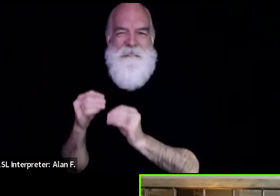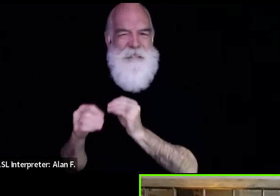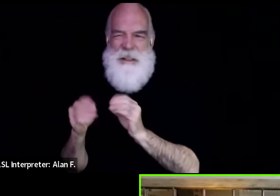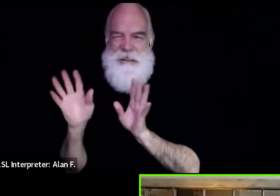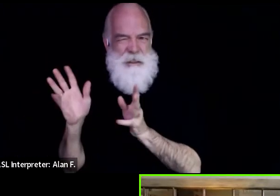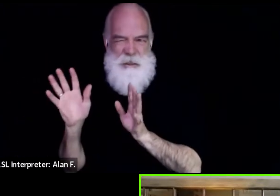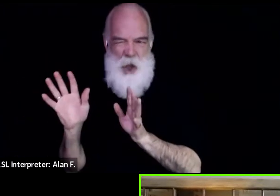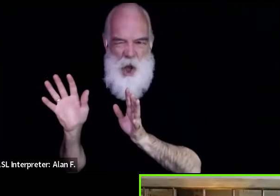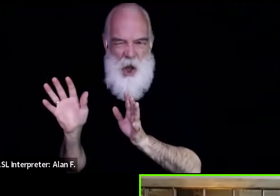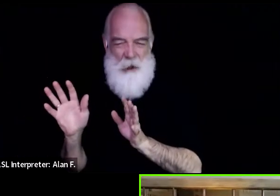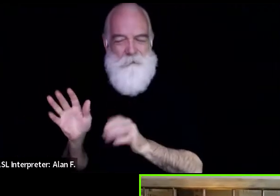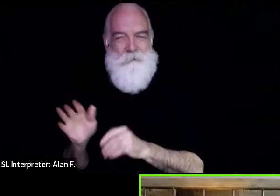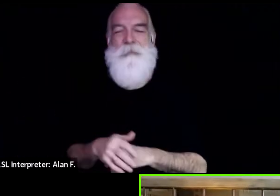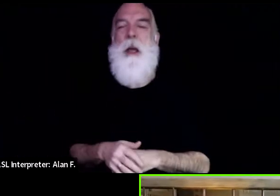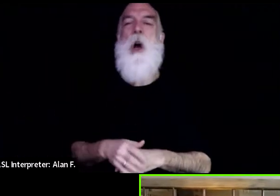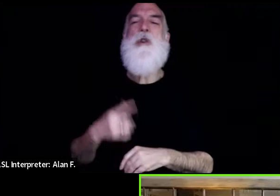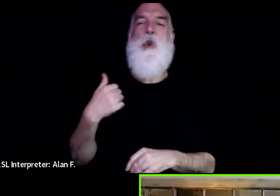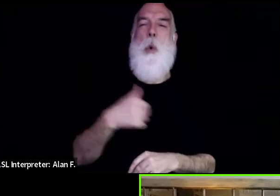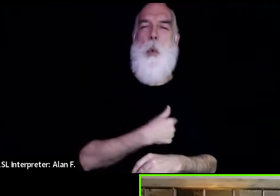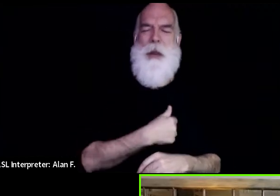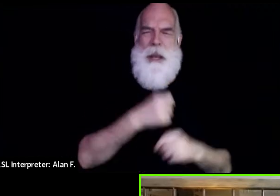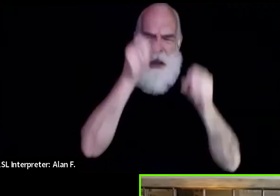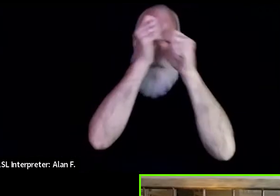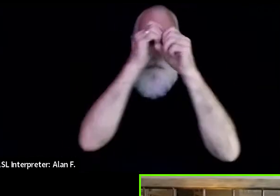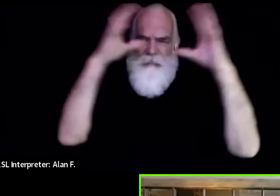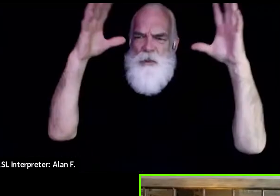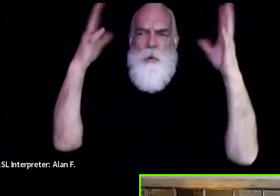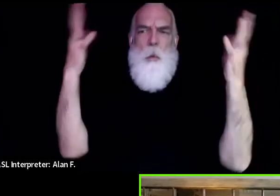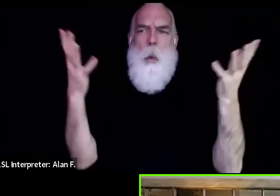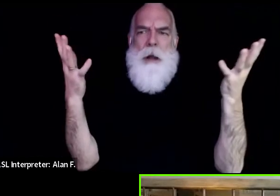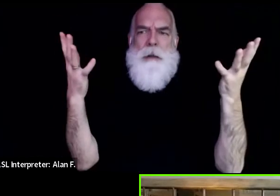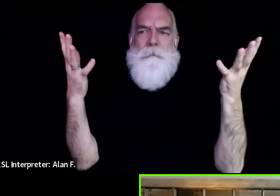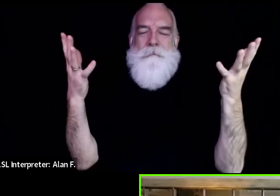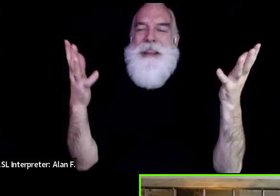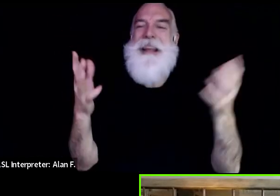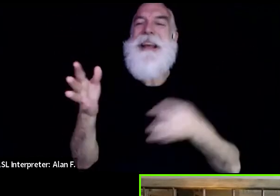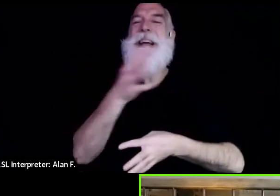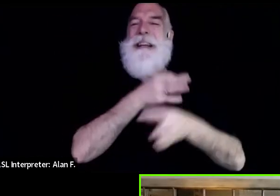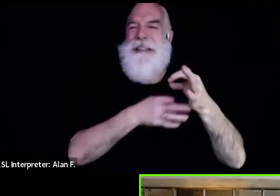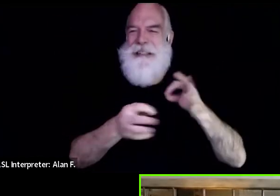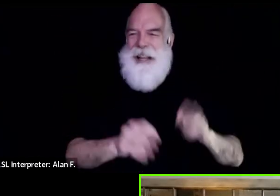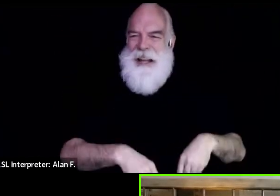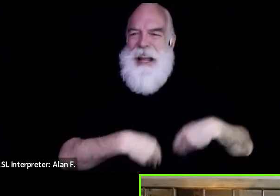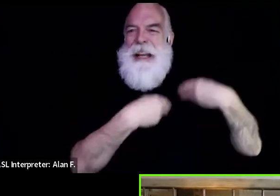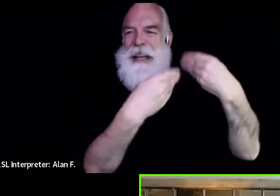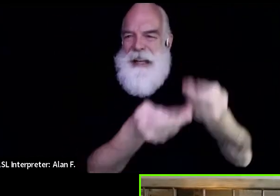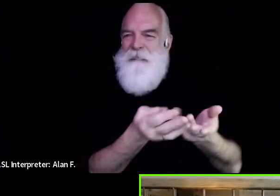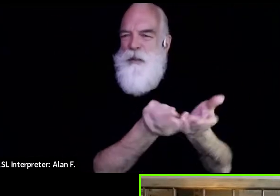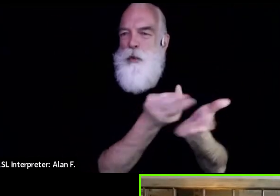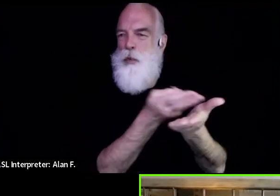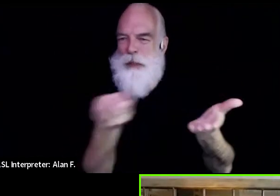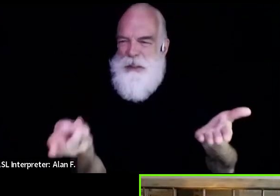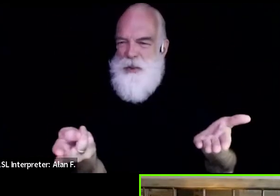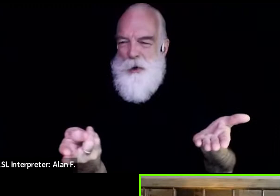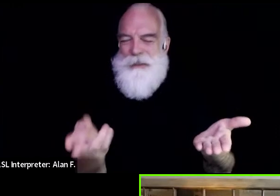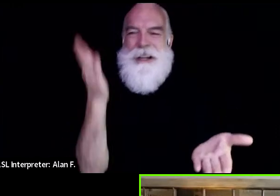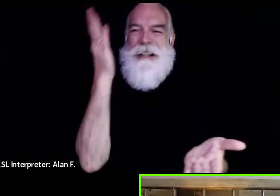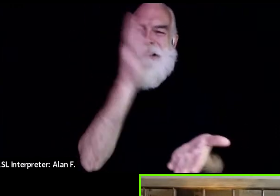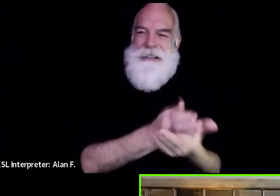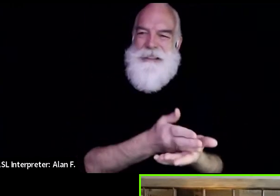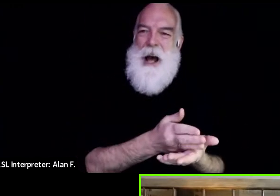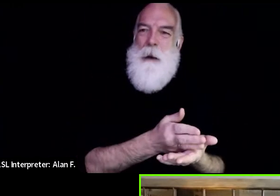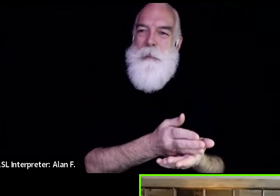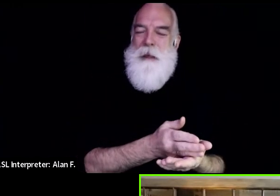and providing resources to help stop this cycle of recidivism, that if we were able